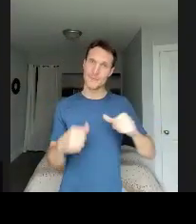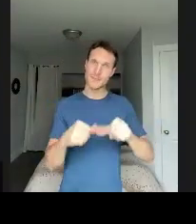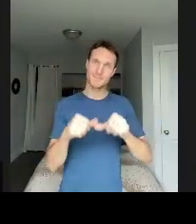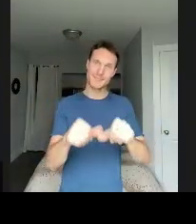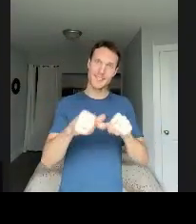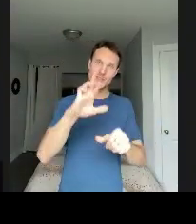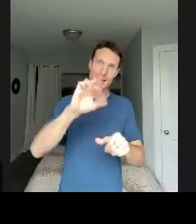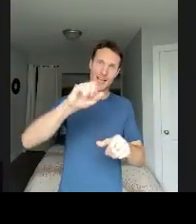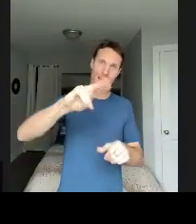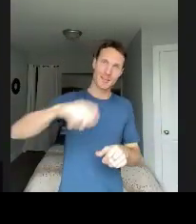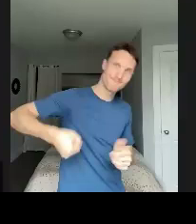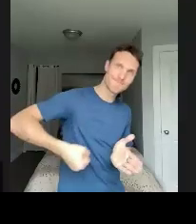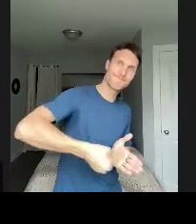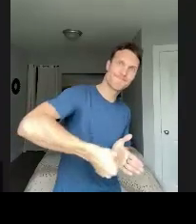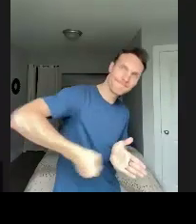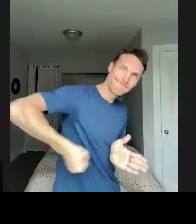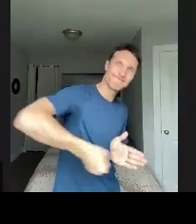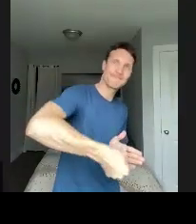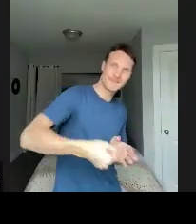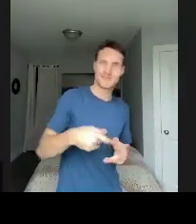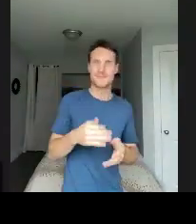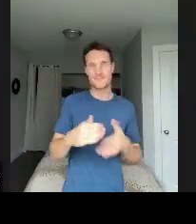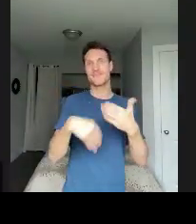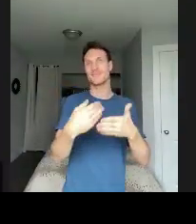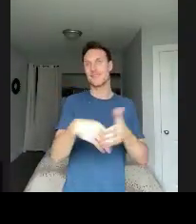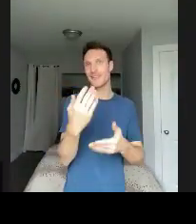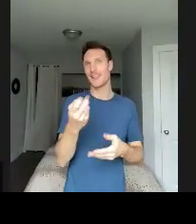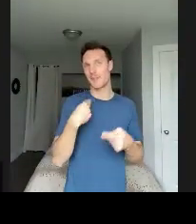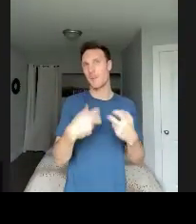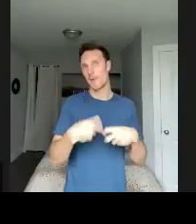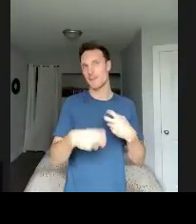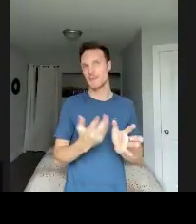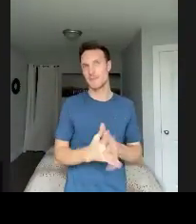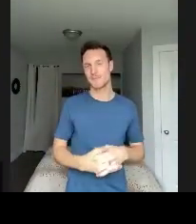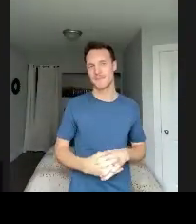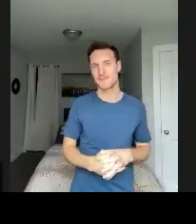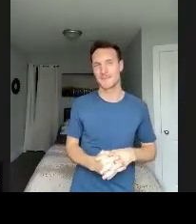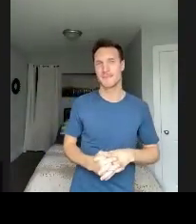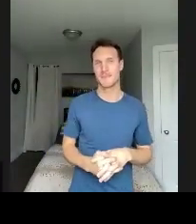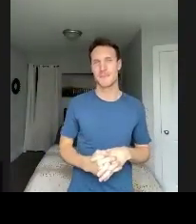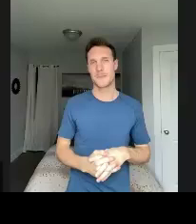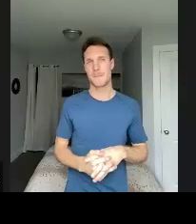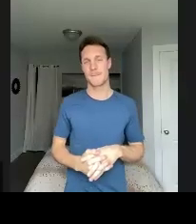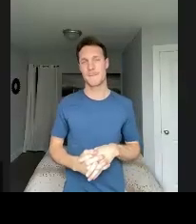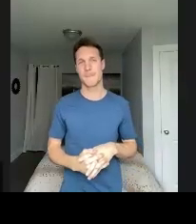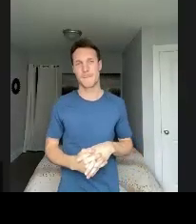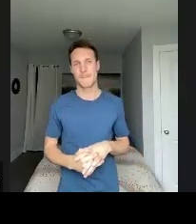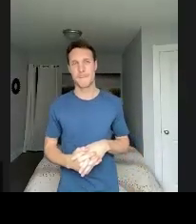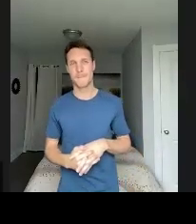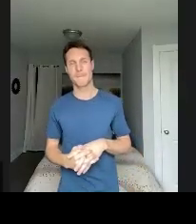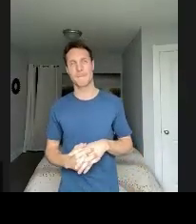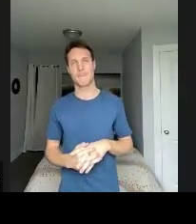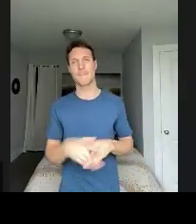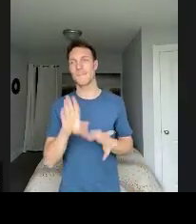Statewide right now, we do have a settings rule RFP that's going to be going out statewide. We've got some that